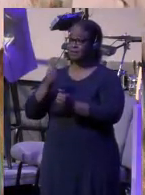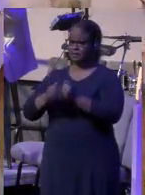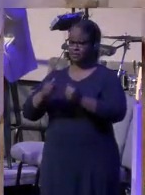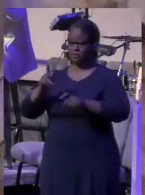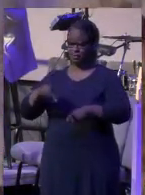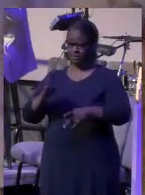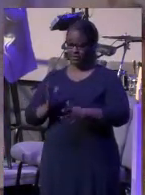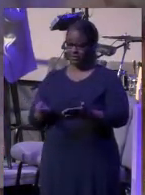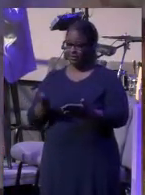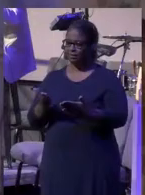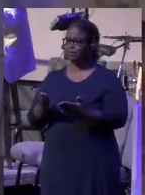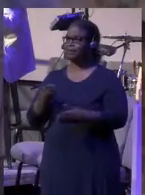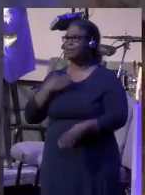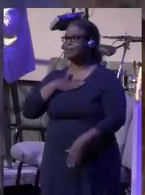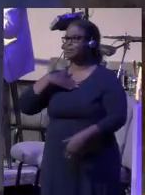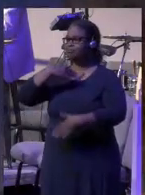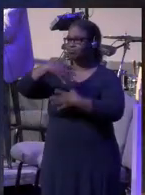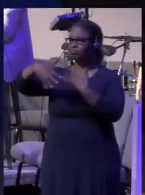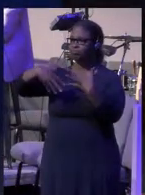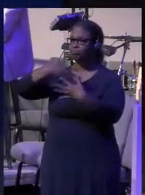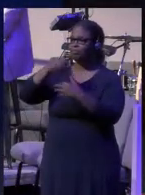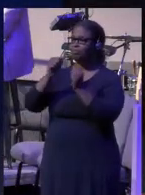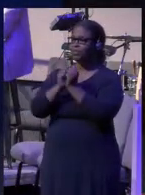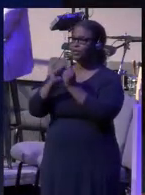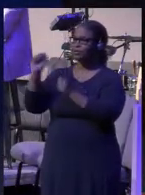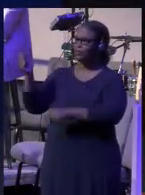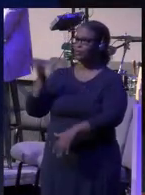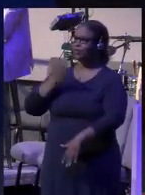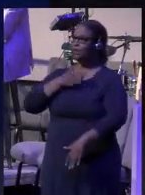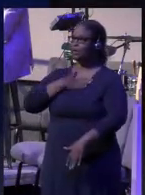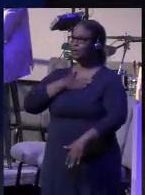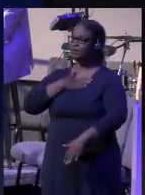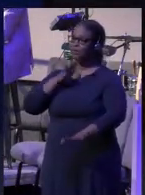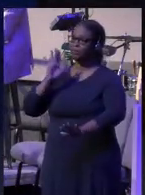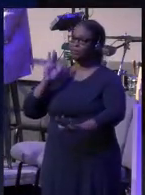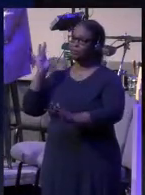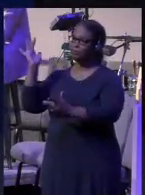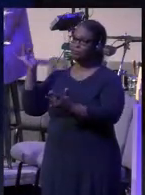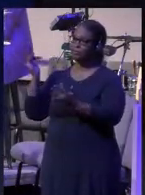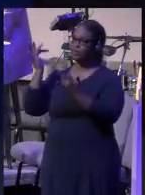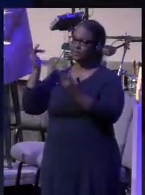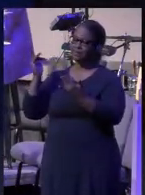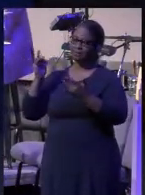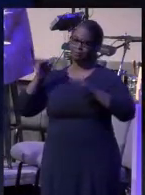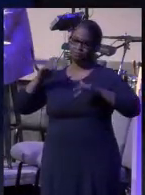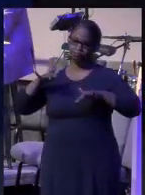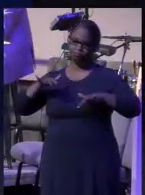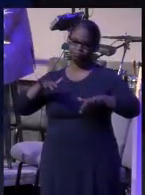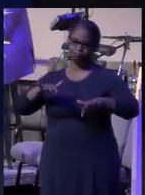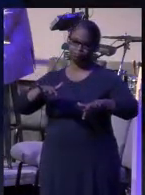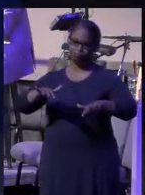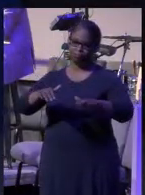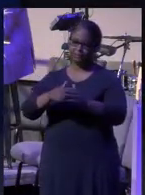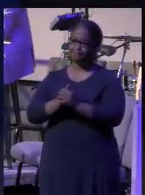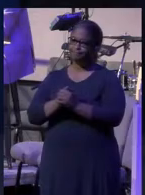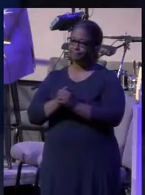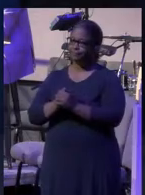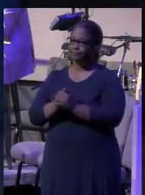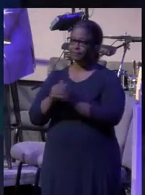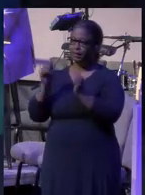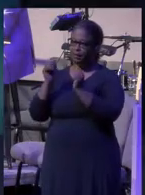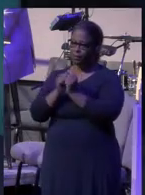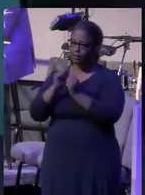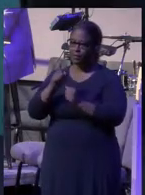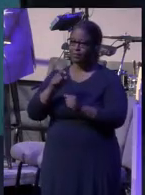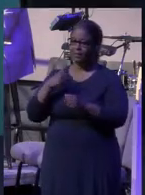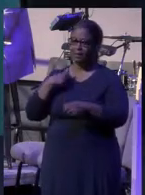here, I ask God that you would surround them with your grace and mercy, your protection and your care. I ask, Lord God, that you would go with them and they would